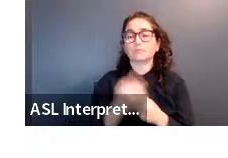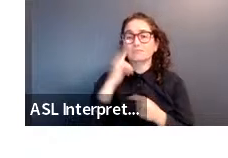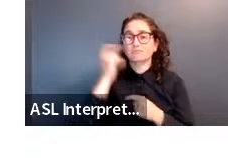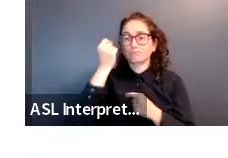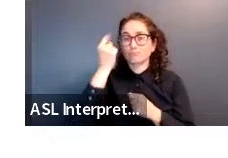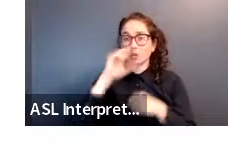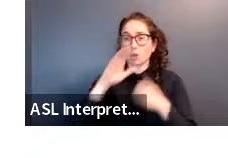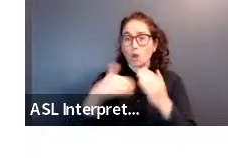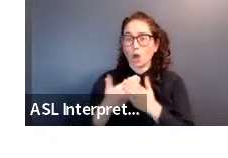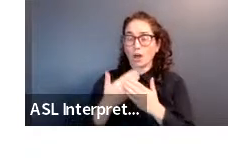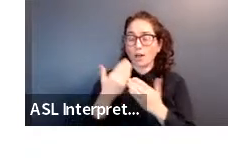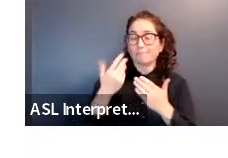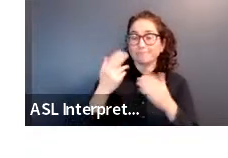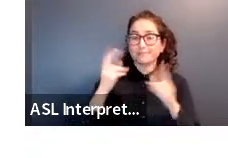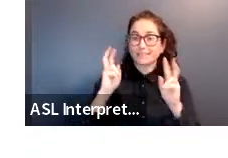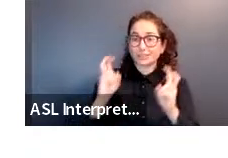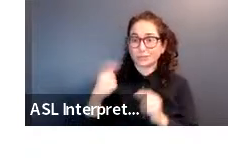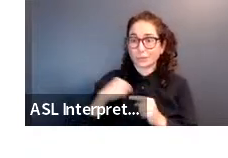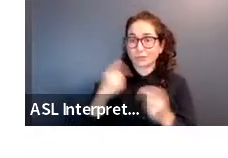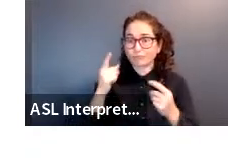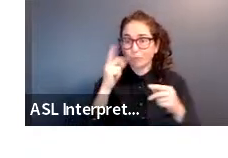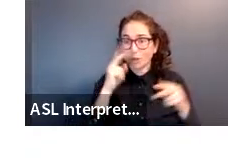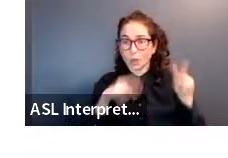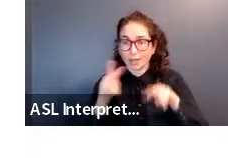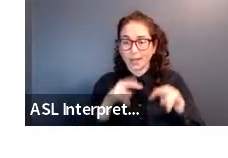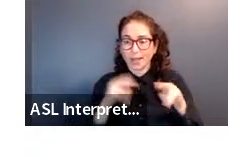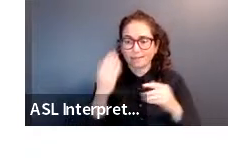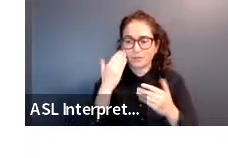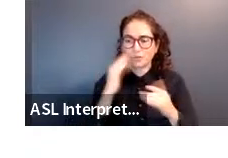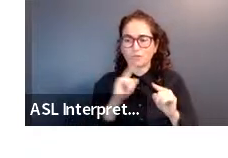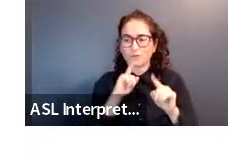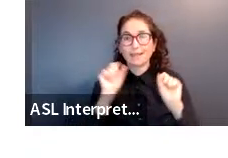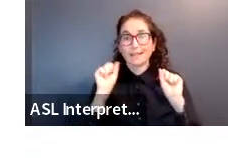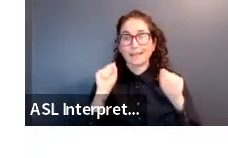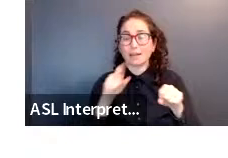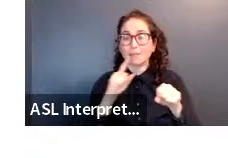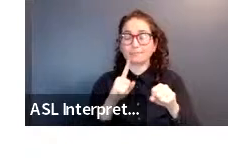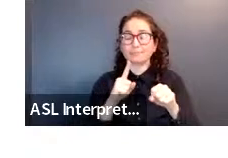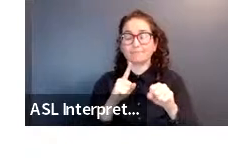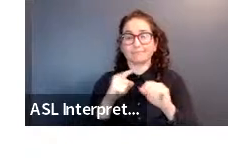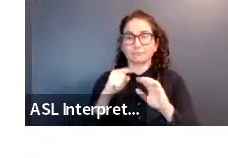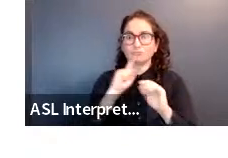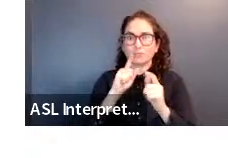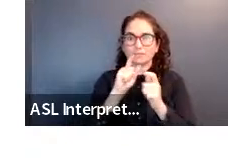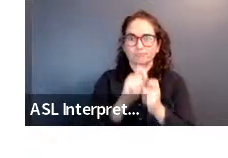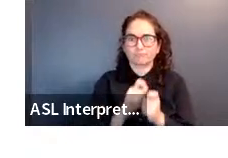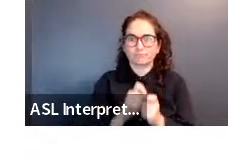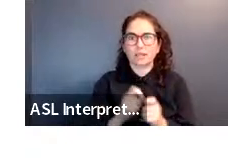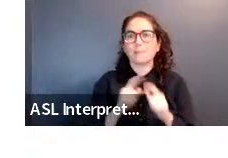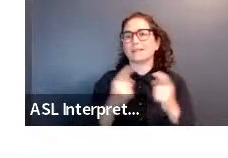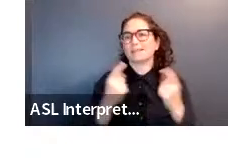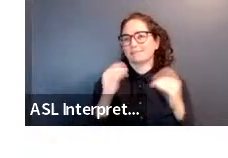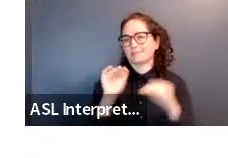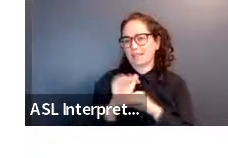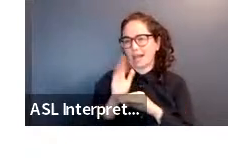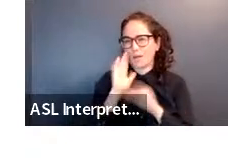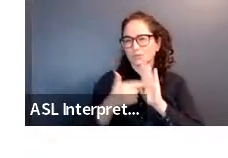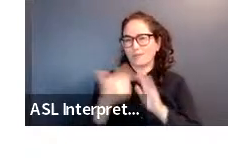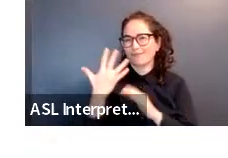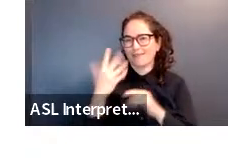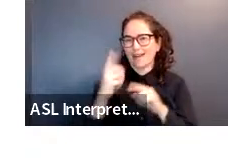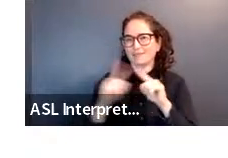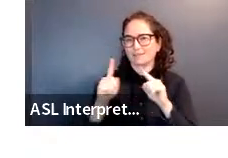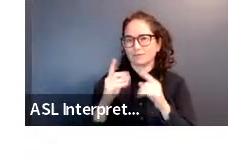looking at, which can get pretty quickly, it can pretty quickly get into the technical weeds, tonight I'll show you 5 key examples of the